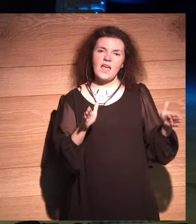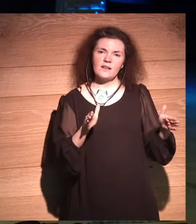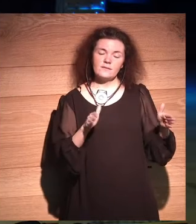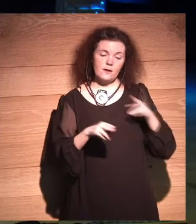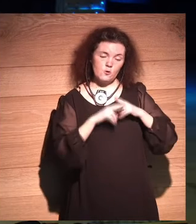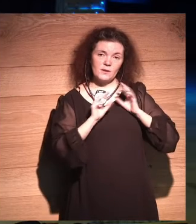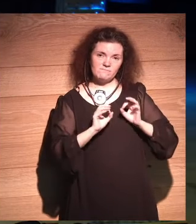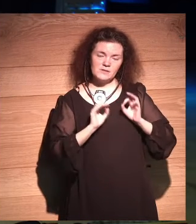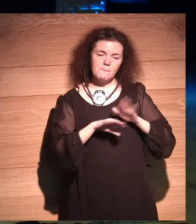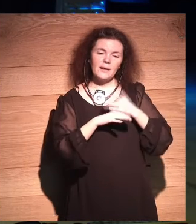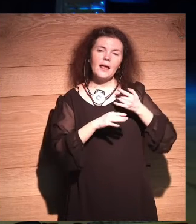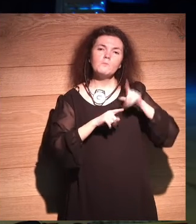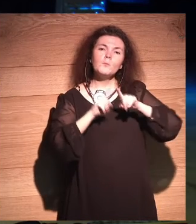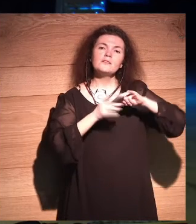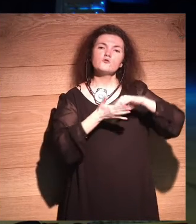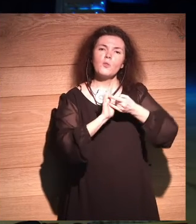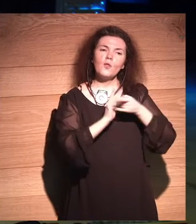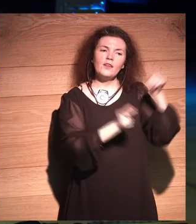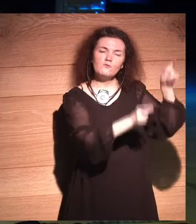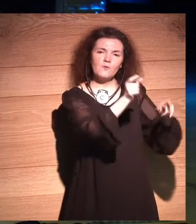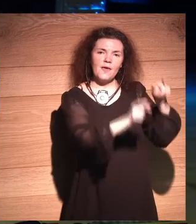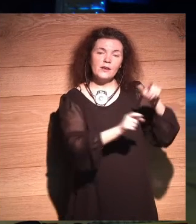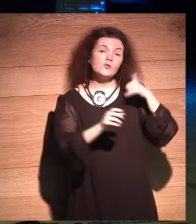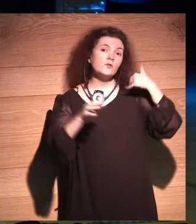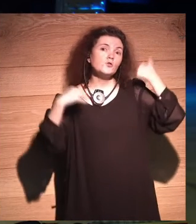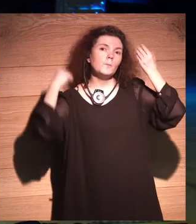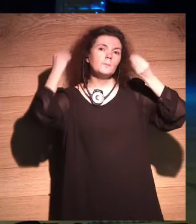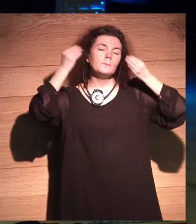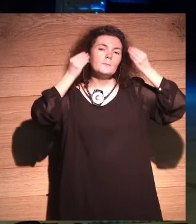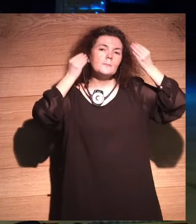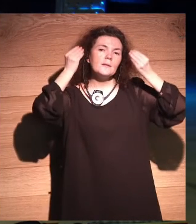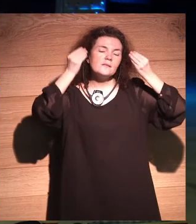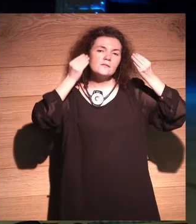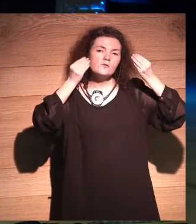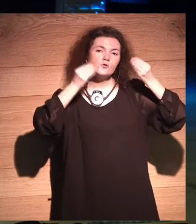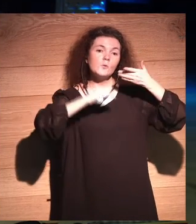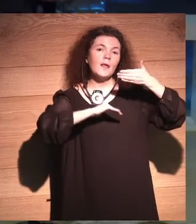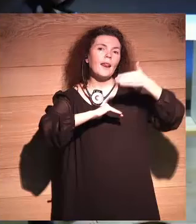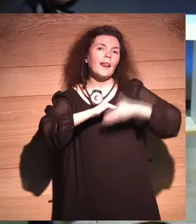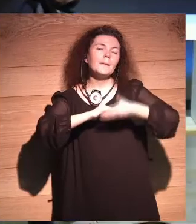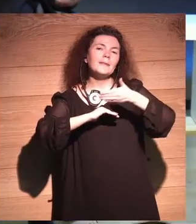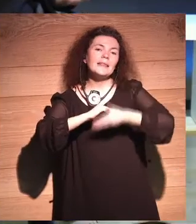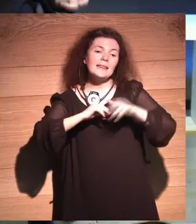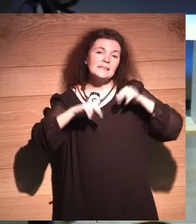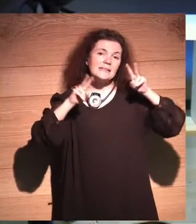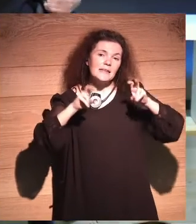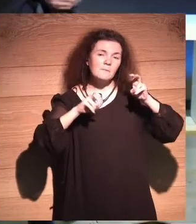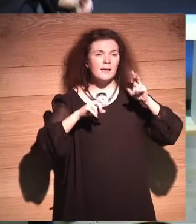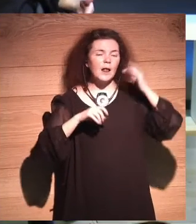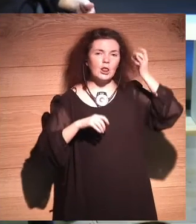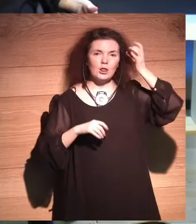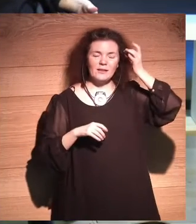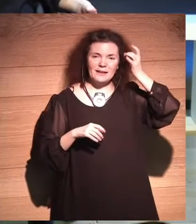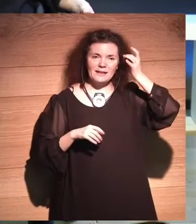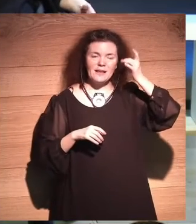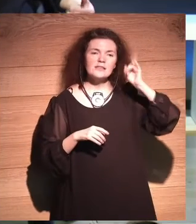problems. So I don't think the limitation to this kind of frivolous stuff is an artificial barrier that we've put